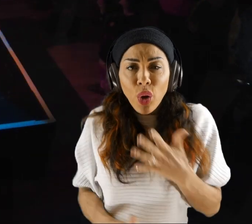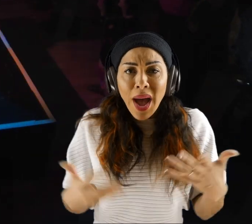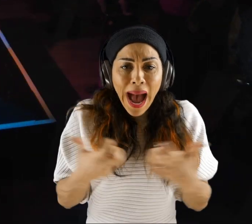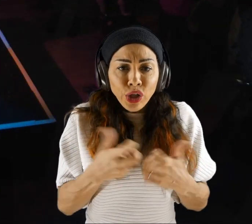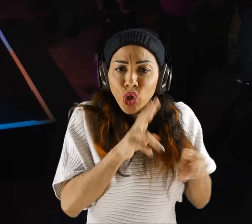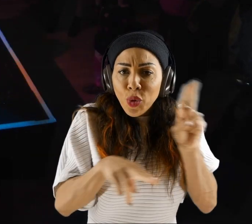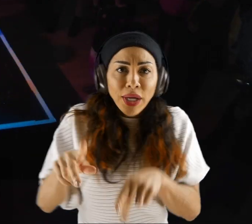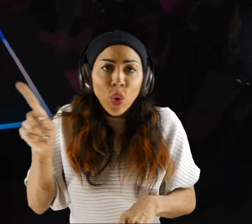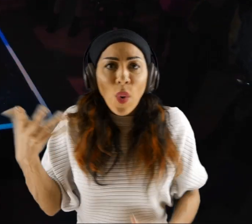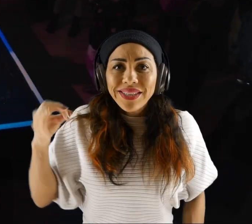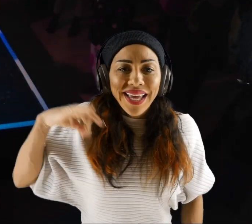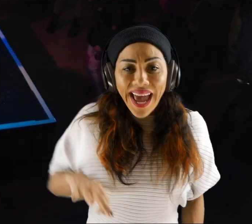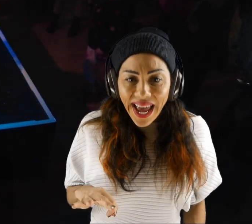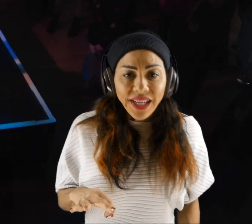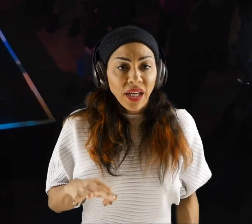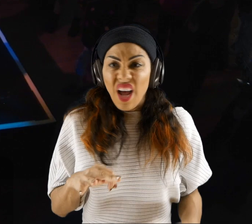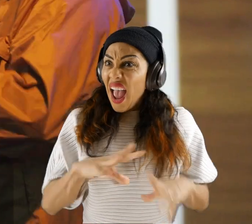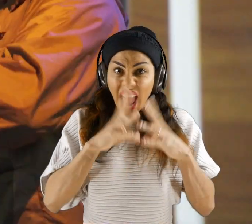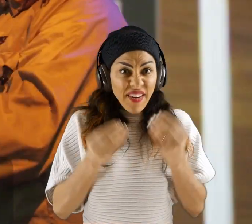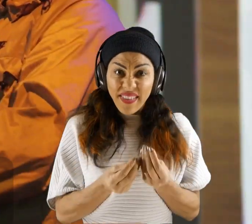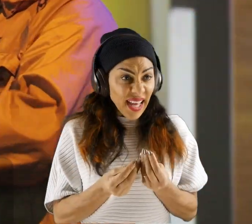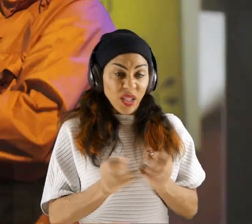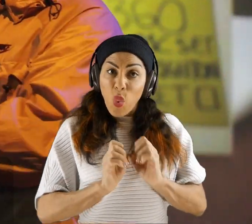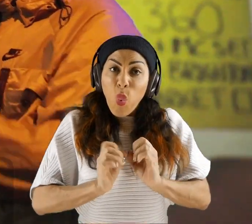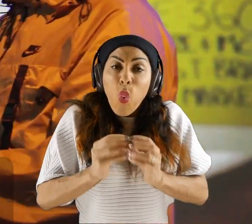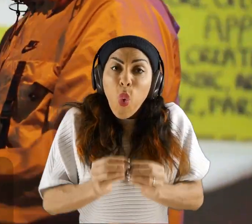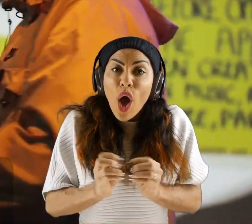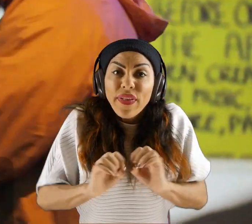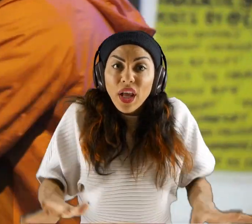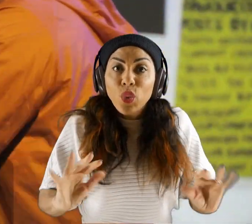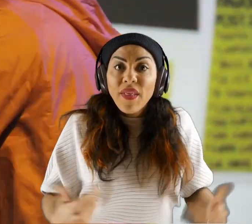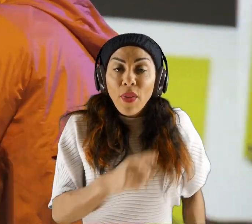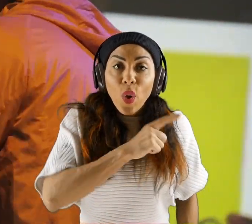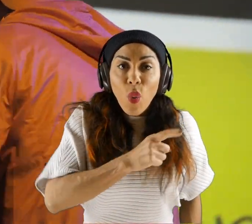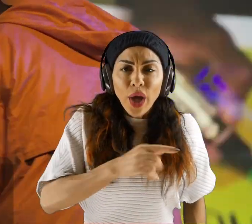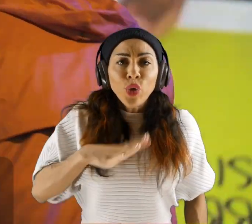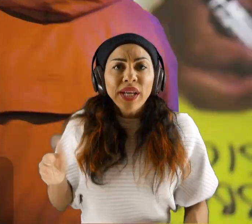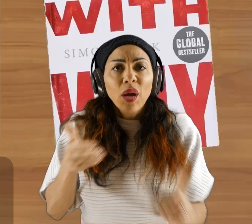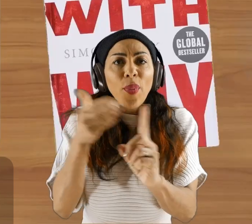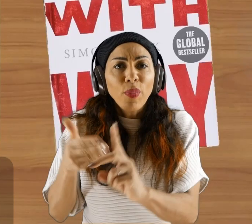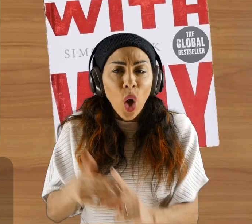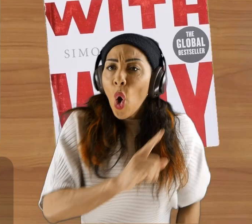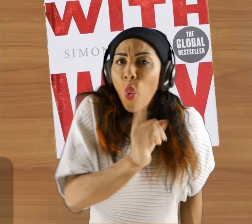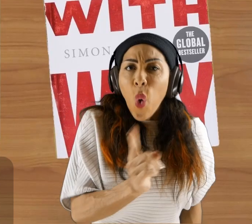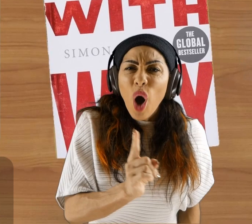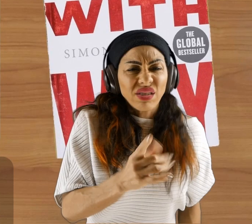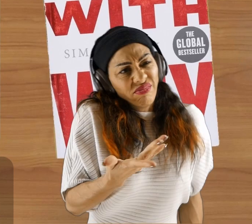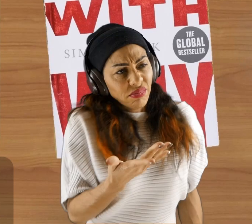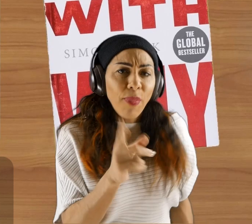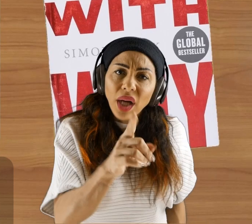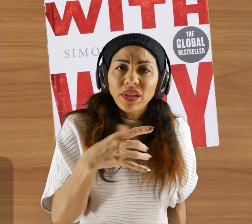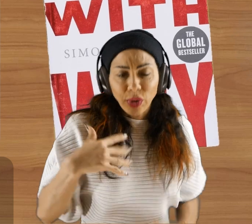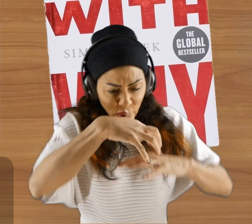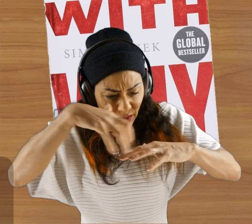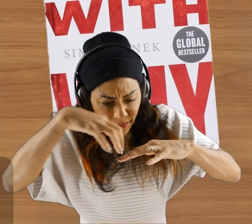know what you do, then how do you even measure what's gain? Without the why, everything's worthless. Can't be out here without a purpose. Yeah, your how and your what sounds good,